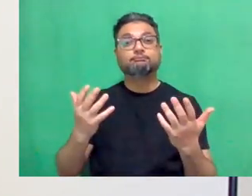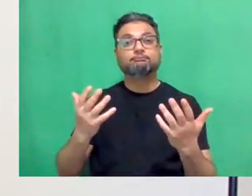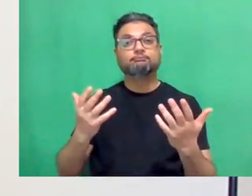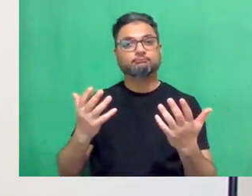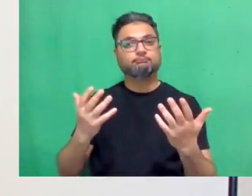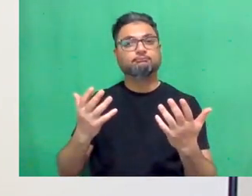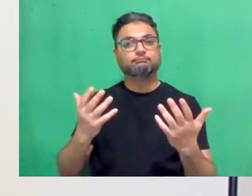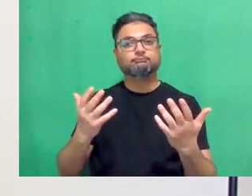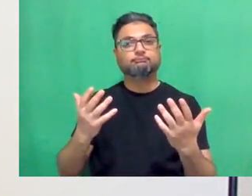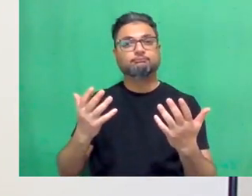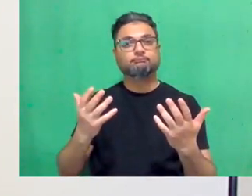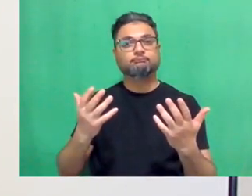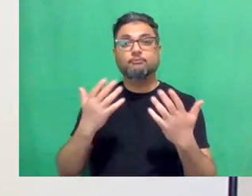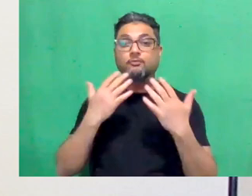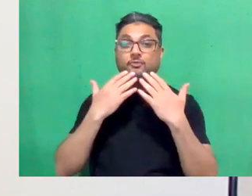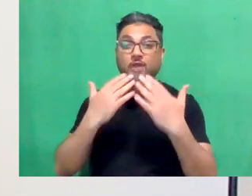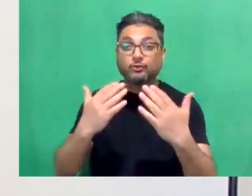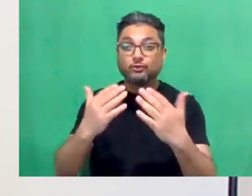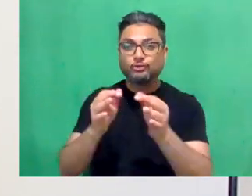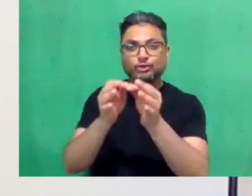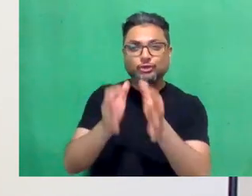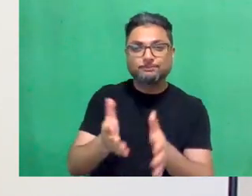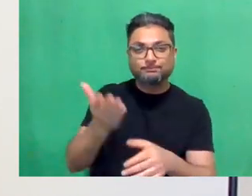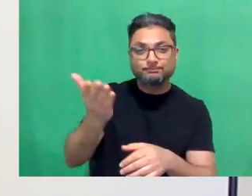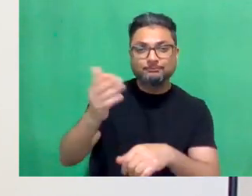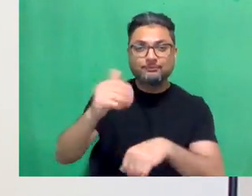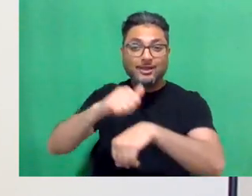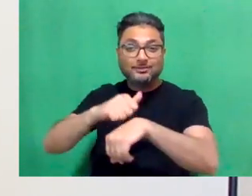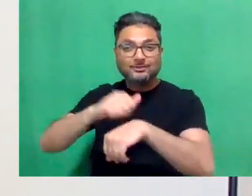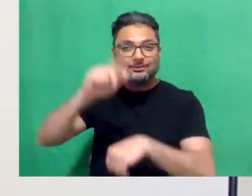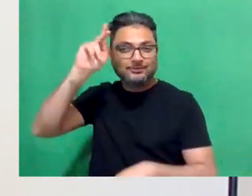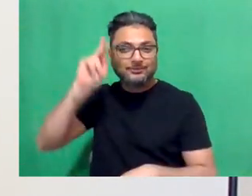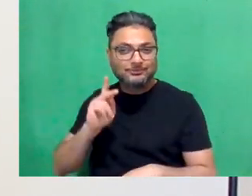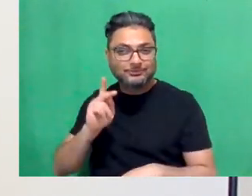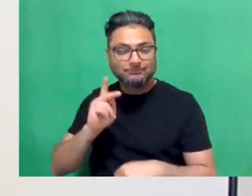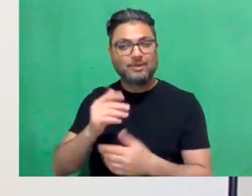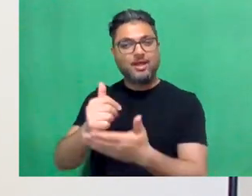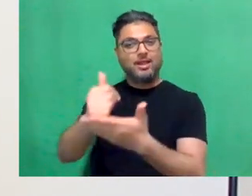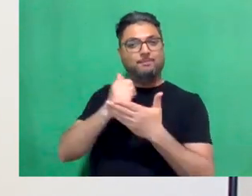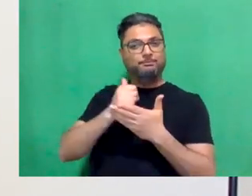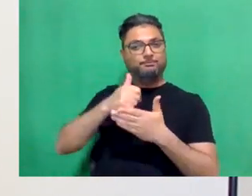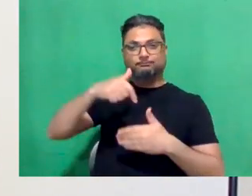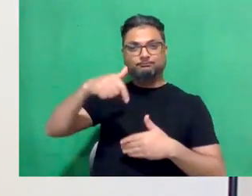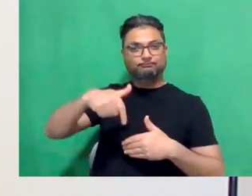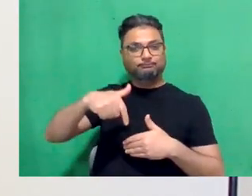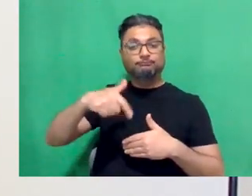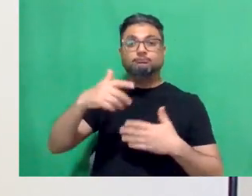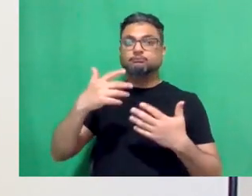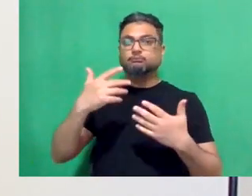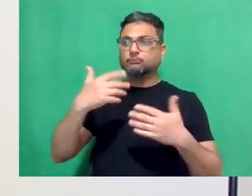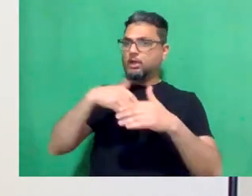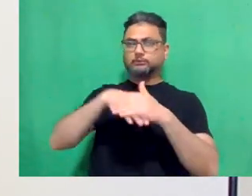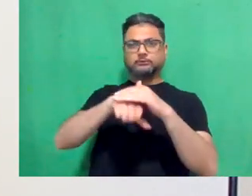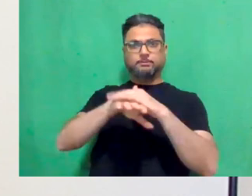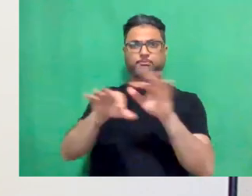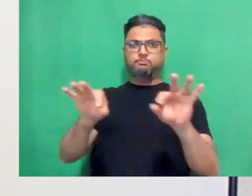interpreters, Azad and Catherine, for helping us make this event more accessible. Thank